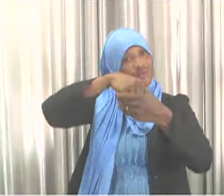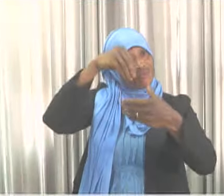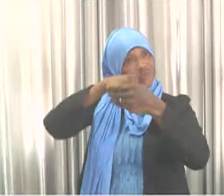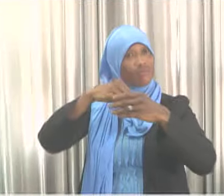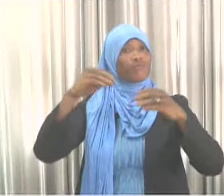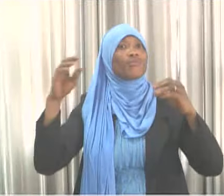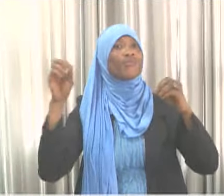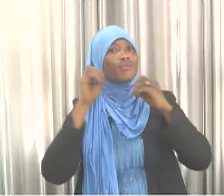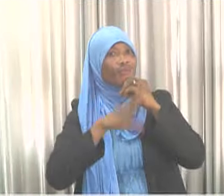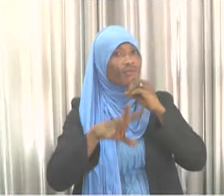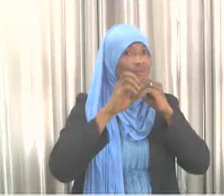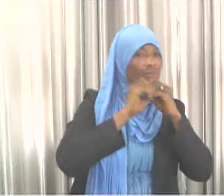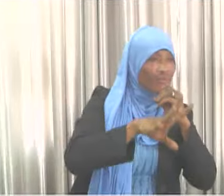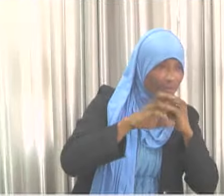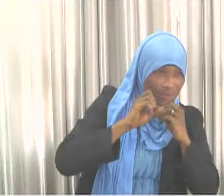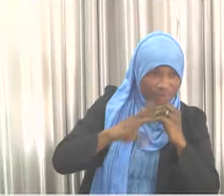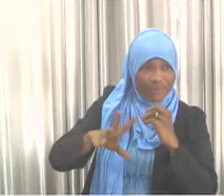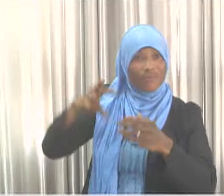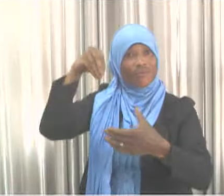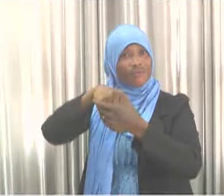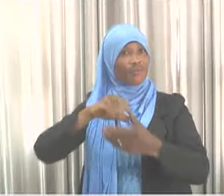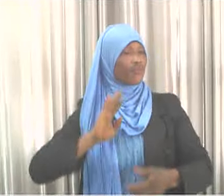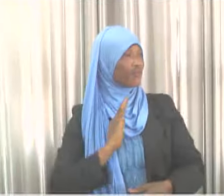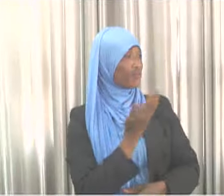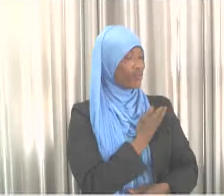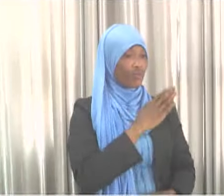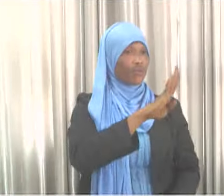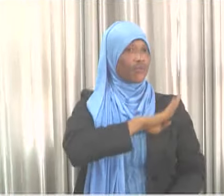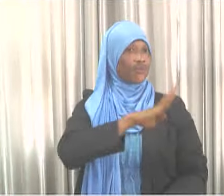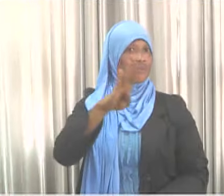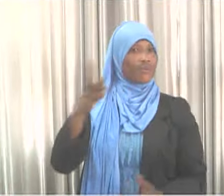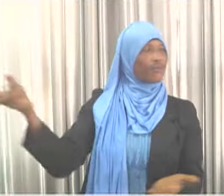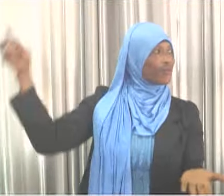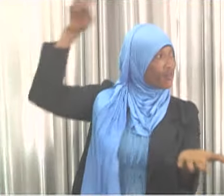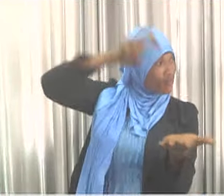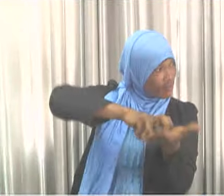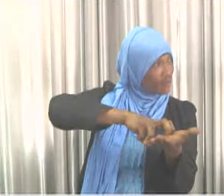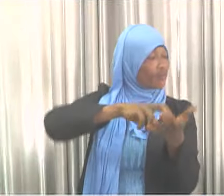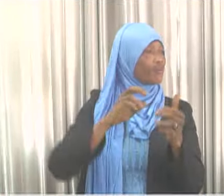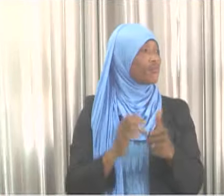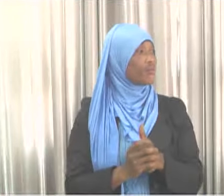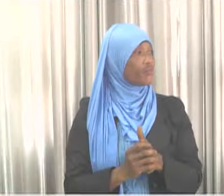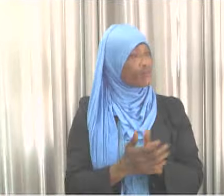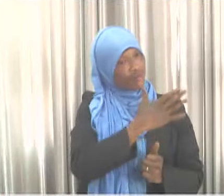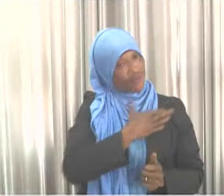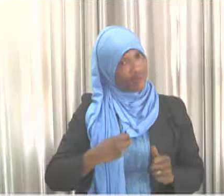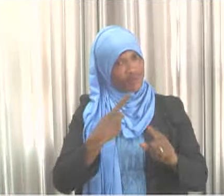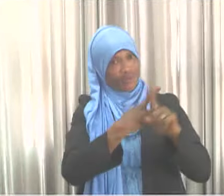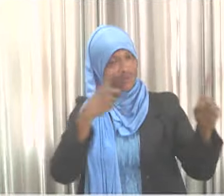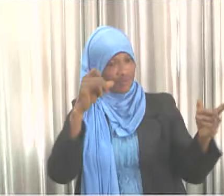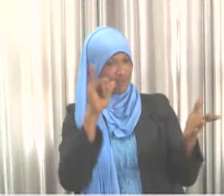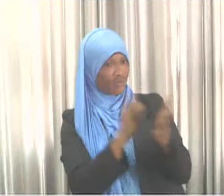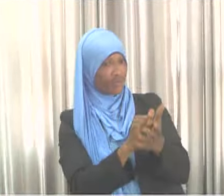civil society lens, or we were the boldly claim feminist, from that sector, then we